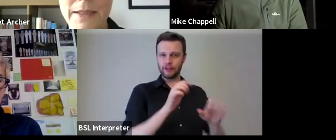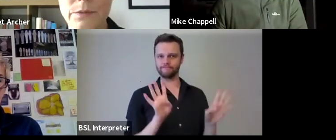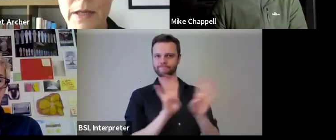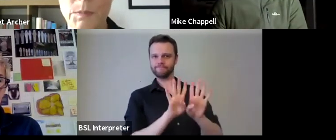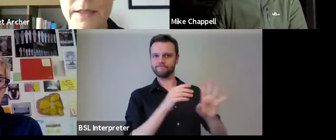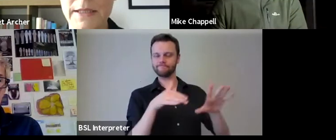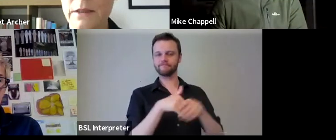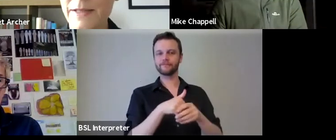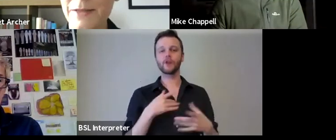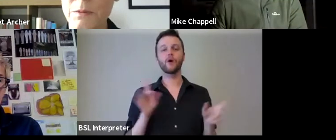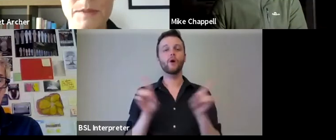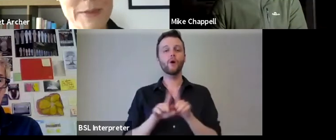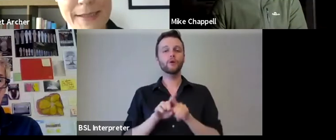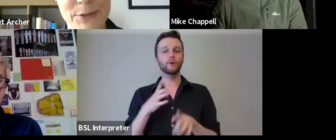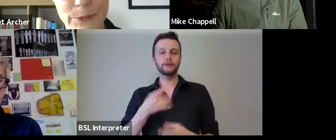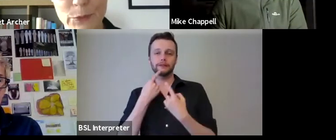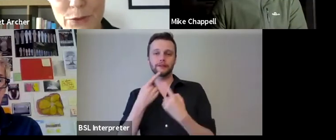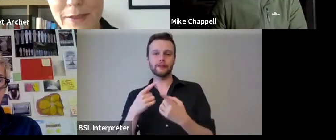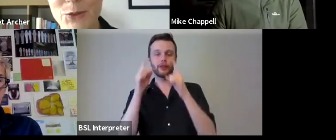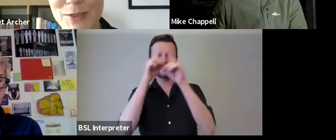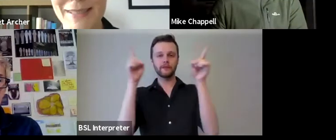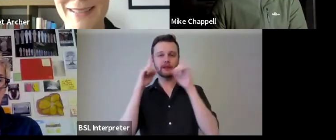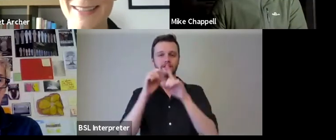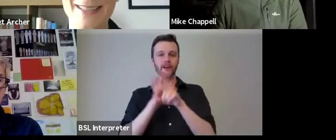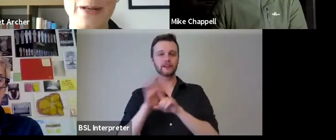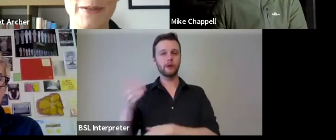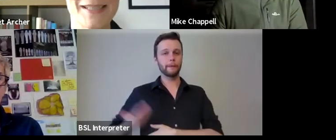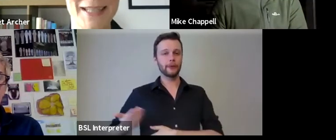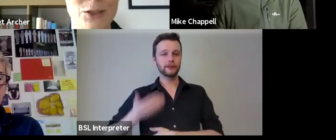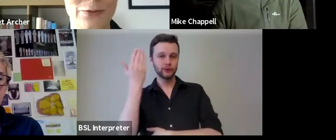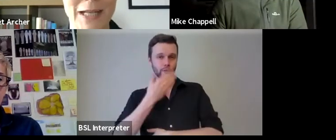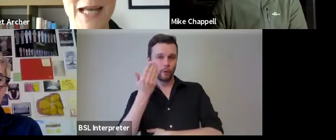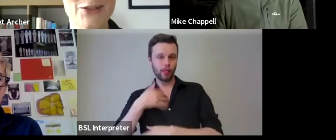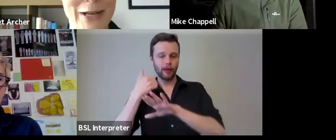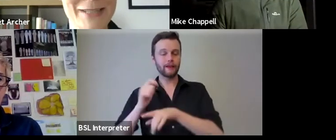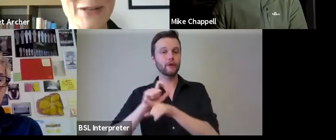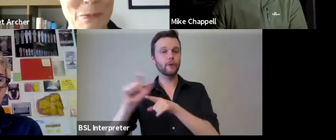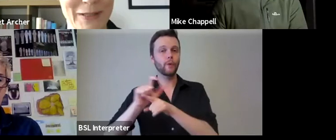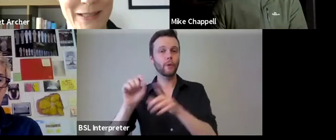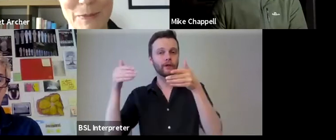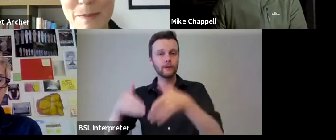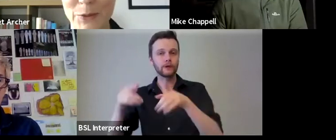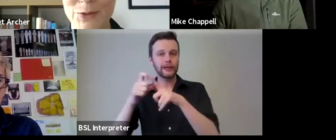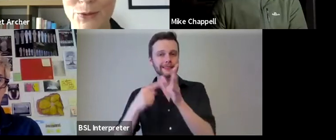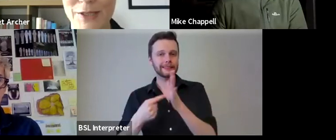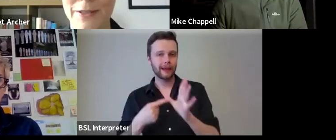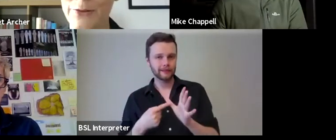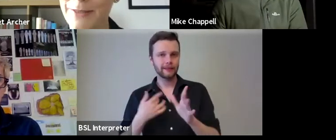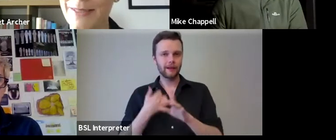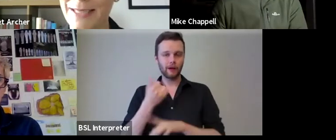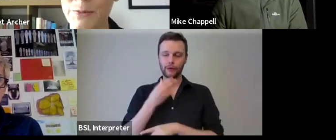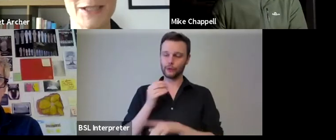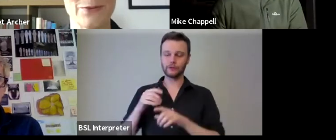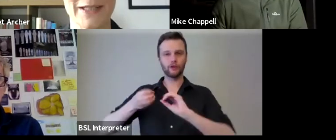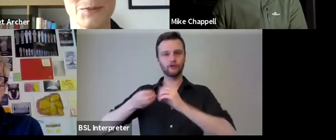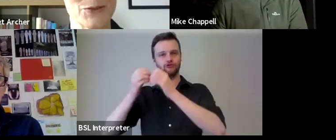also want to give a plug to the University of Edinburgh's Business School, which runs courses such as developing a data-driven creative company, a bespoke course for the